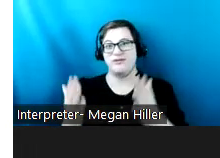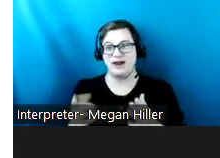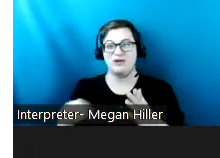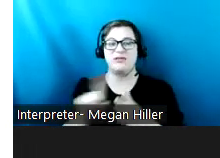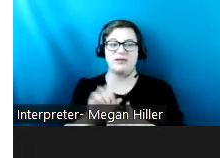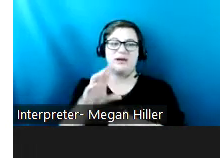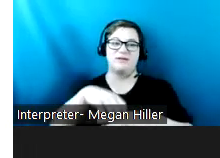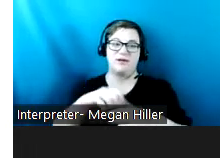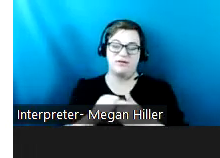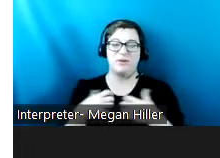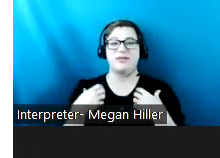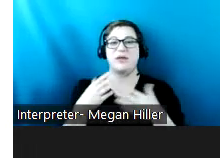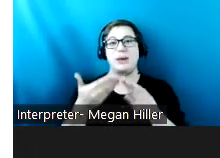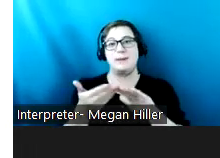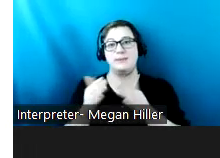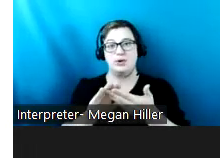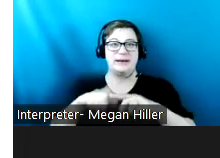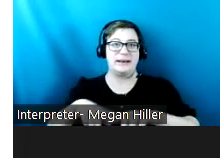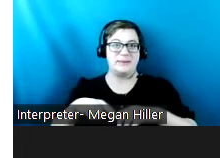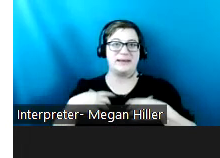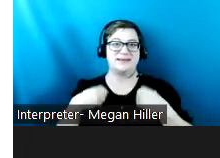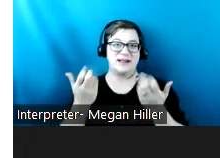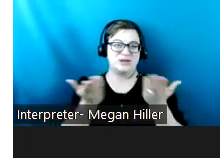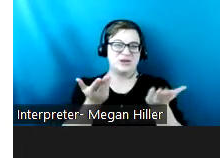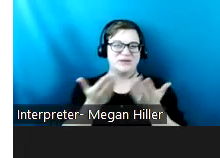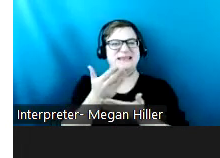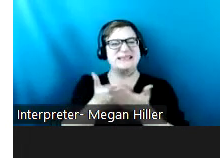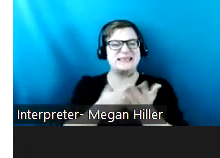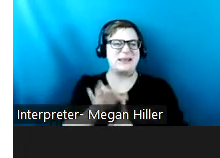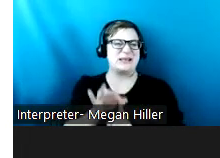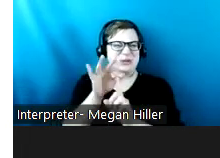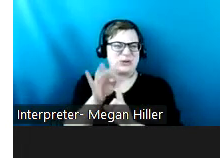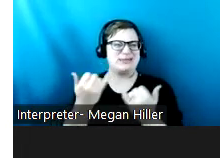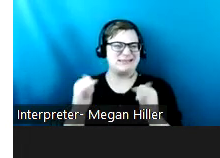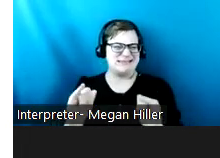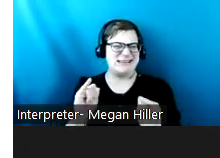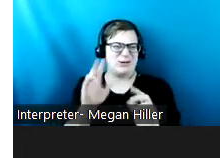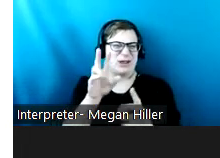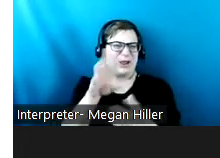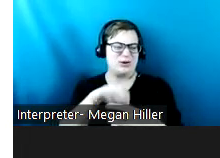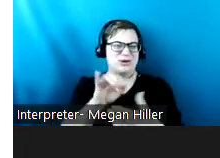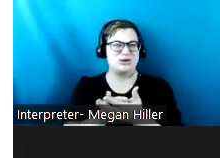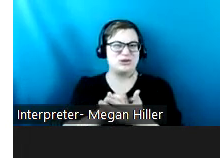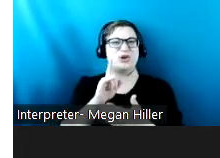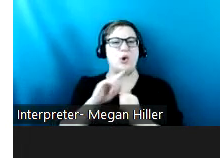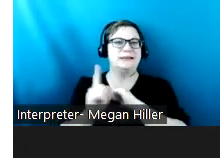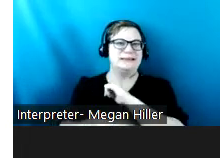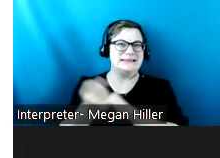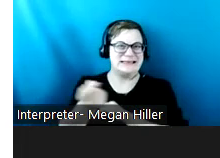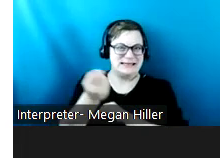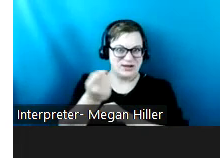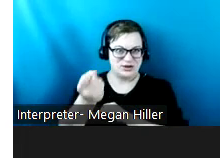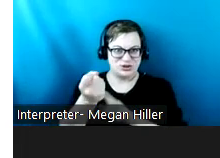health services, and a couple of exclusions still hold here. So detention and commitment facilities operated